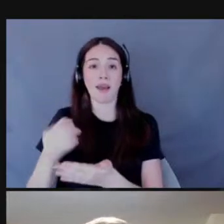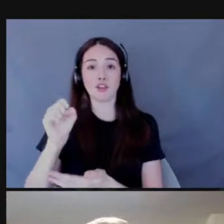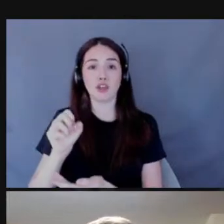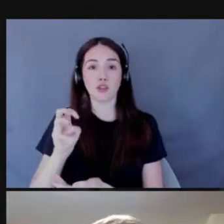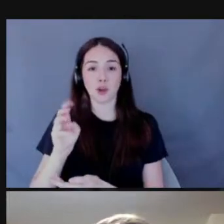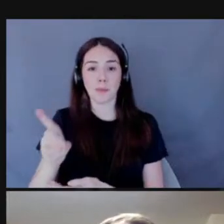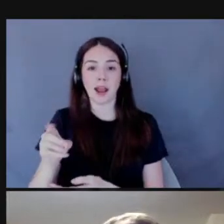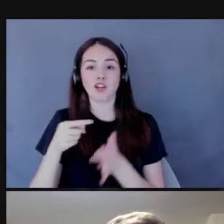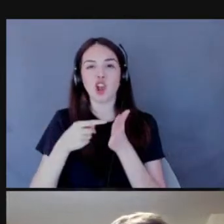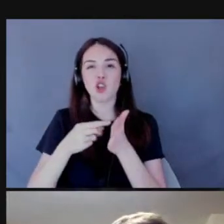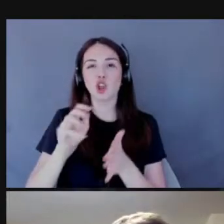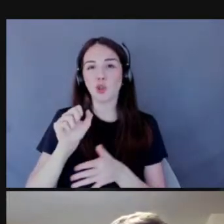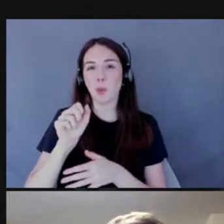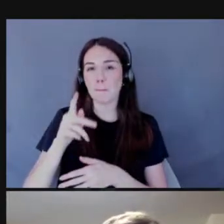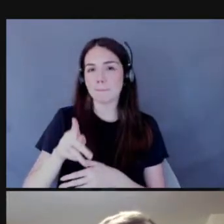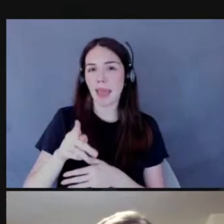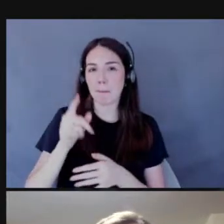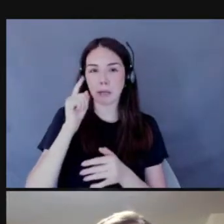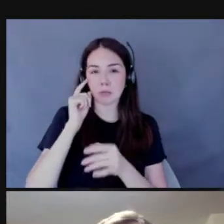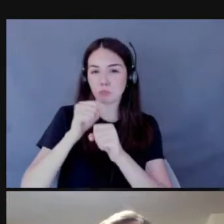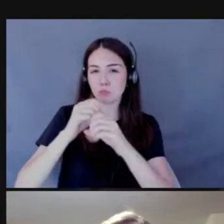we're talking.